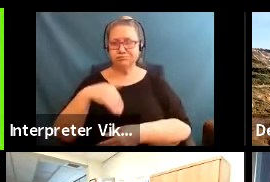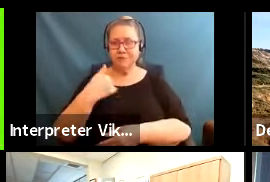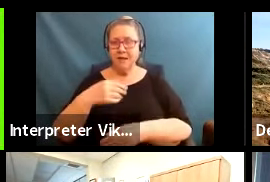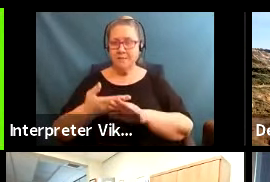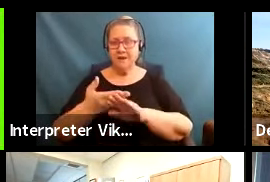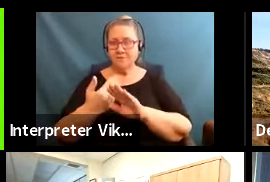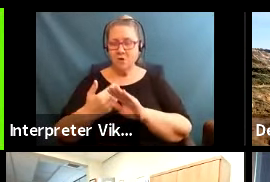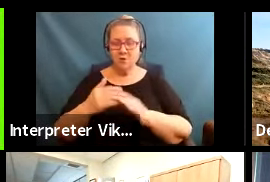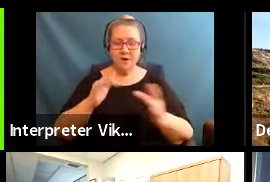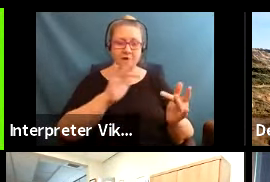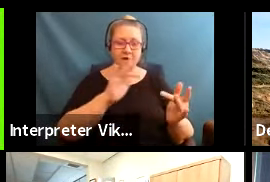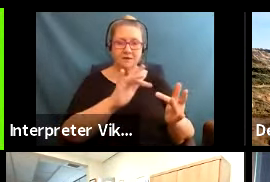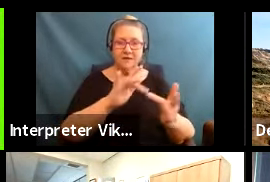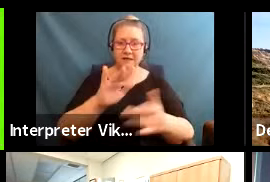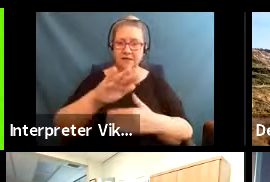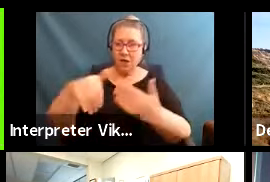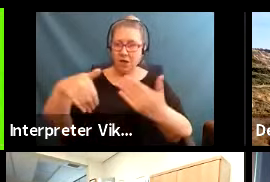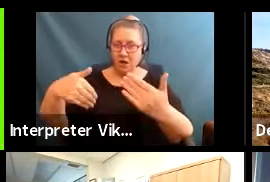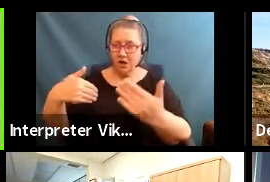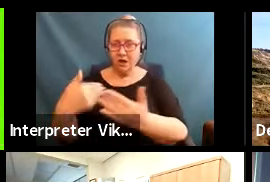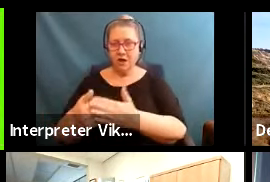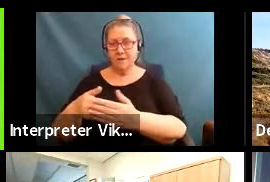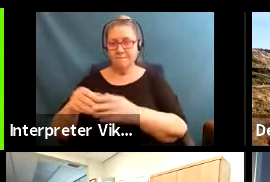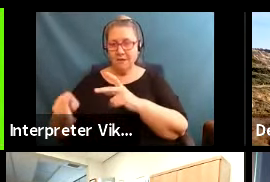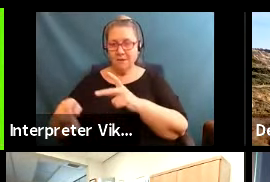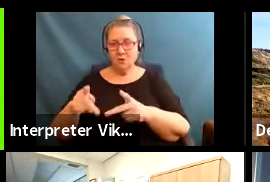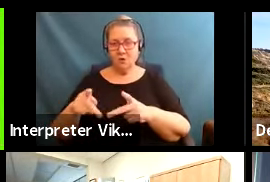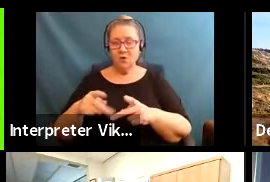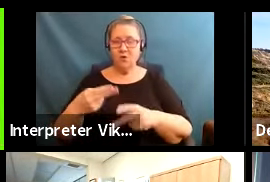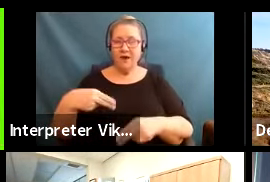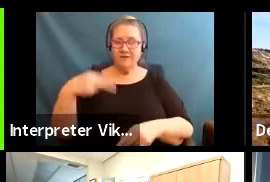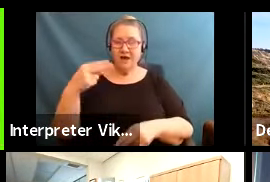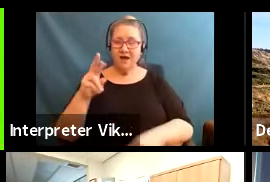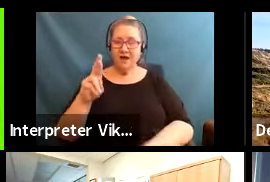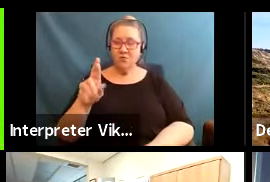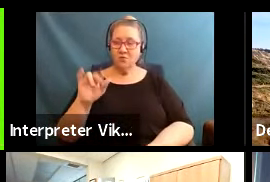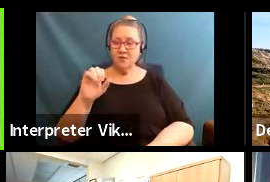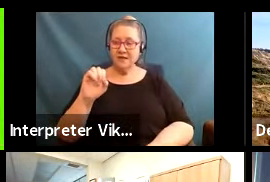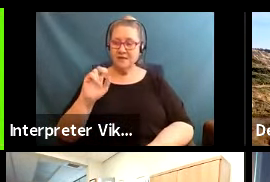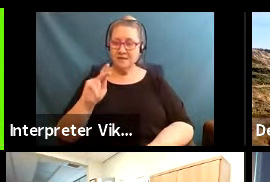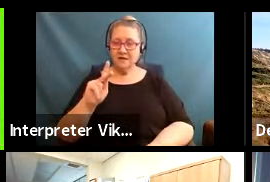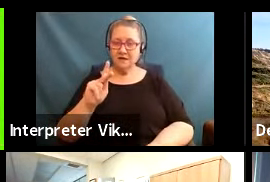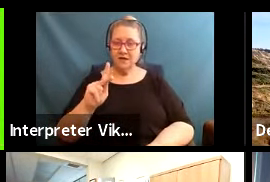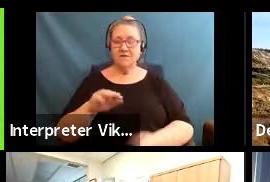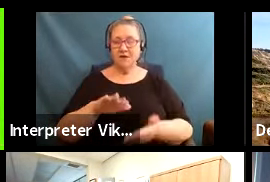have, a lower risk of morbidity and mortality. Does that